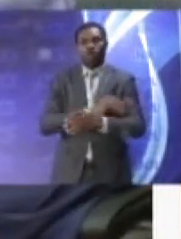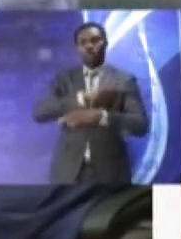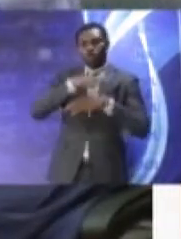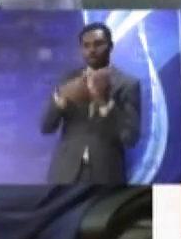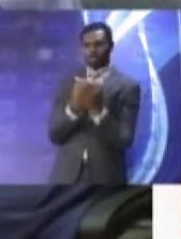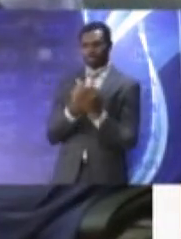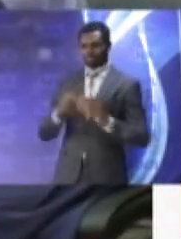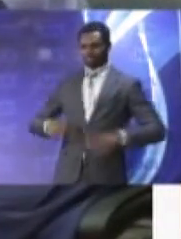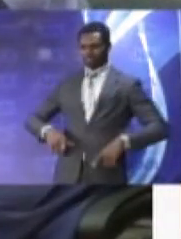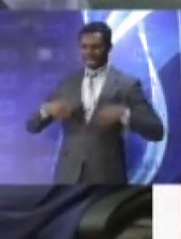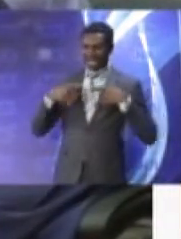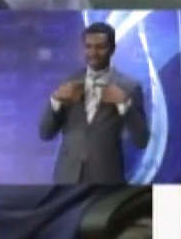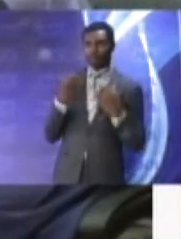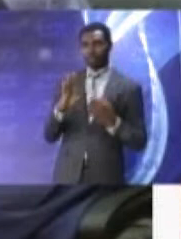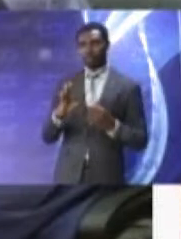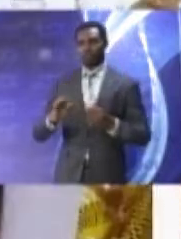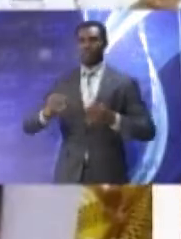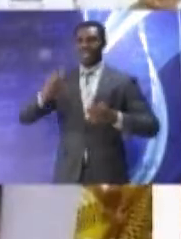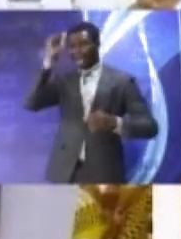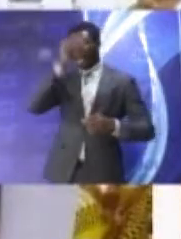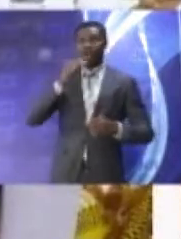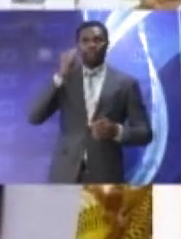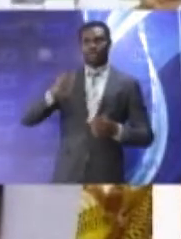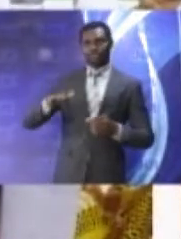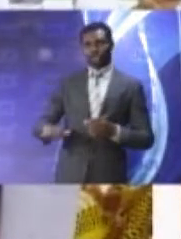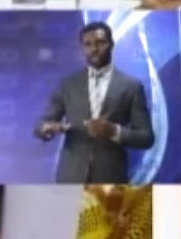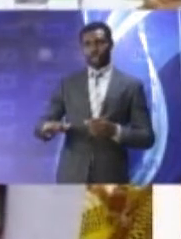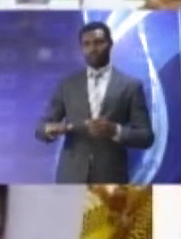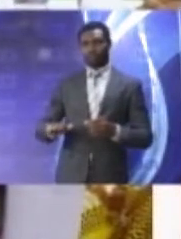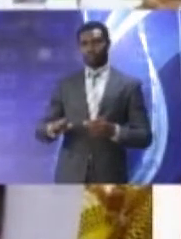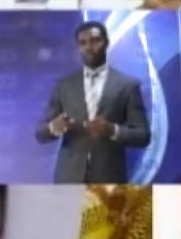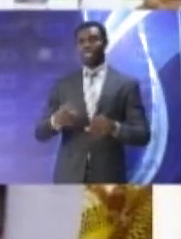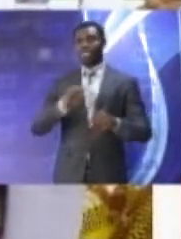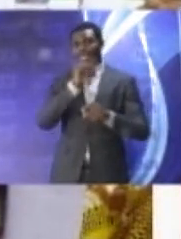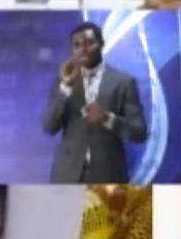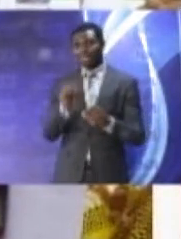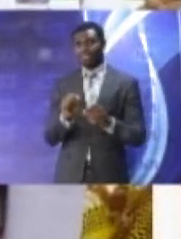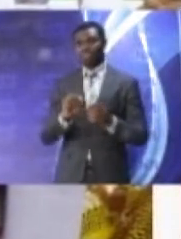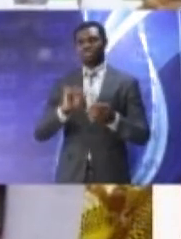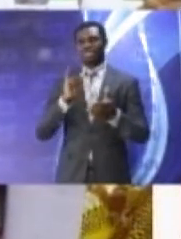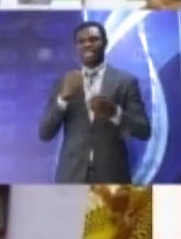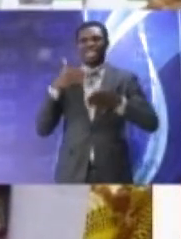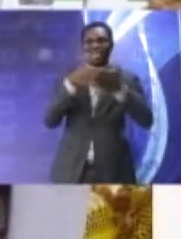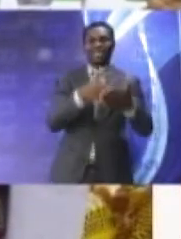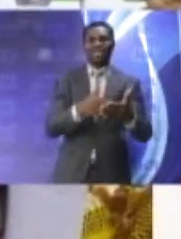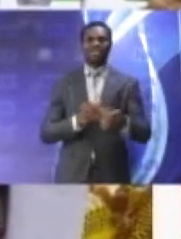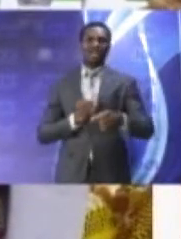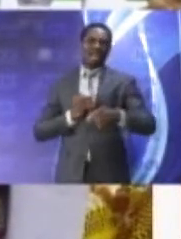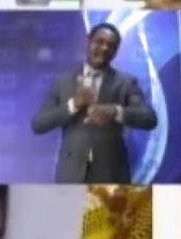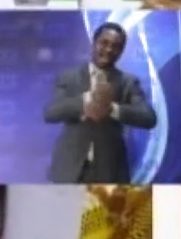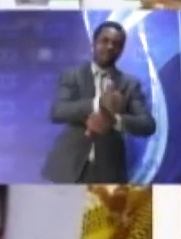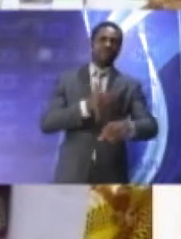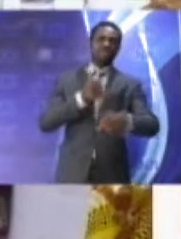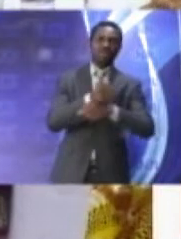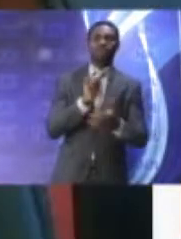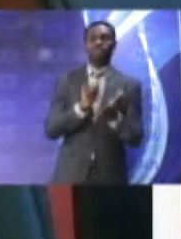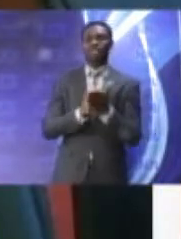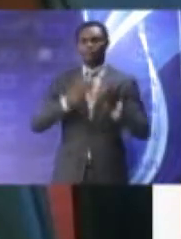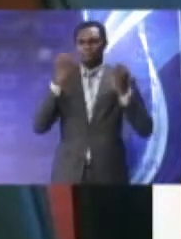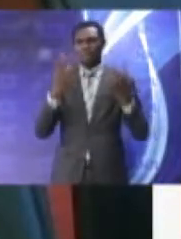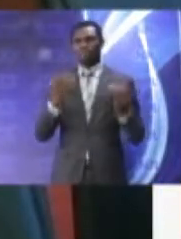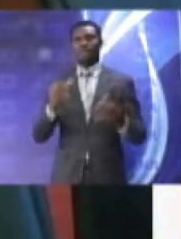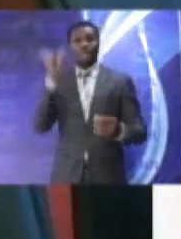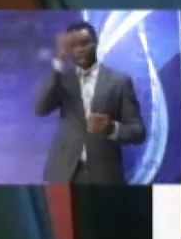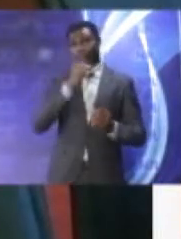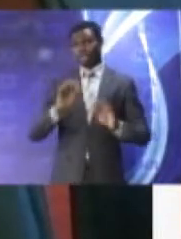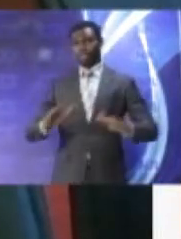particularly with the current coronavirus pandemic. This is in addition to addressing different abuse faced by the African